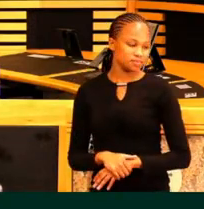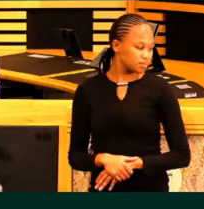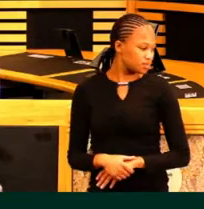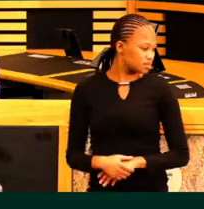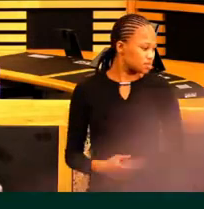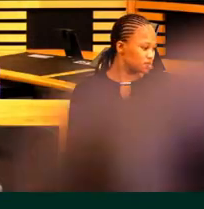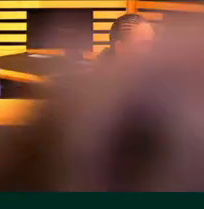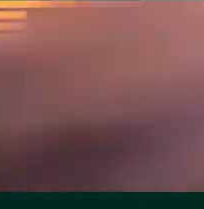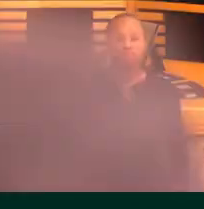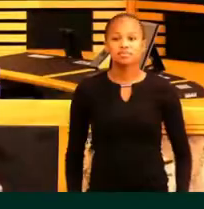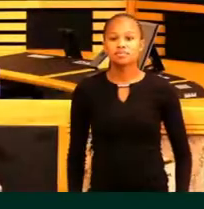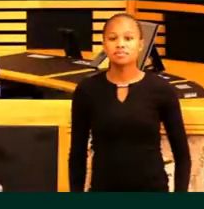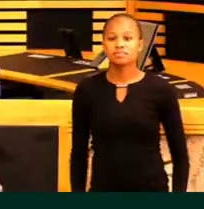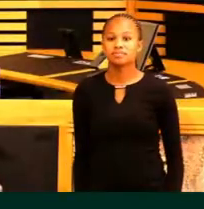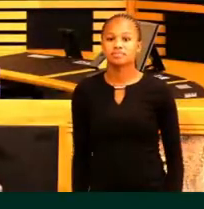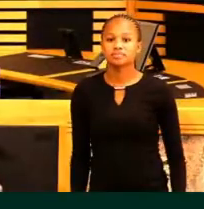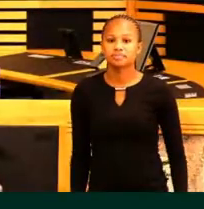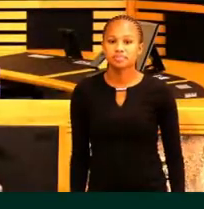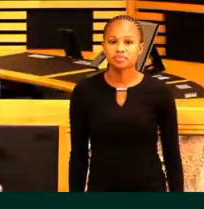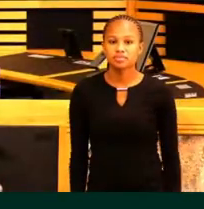where are you not remember